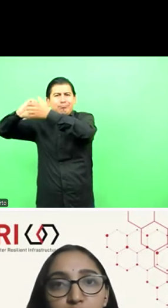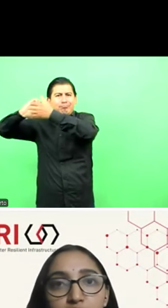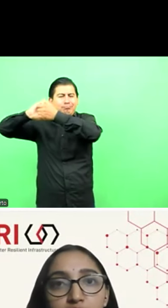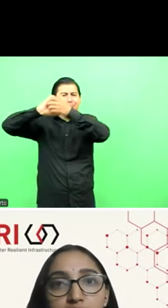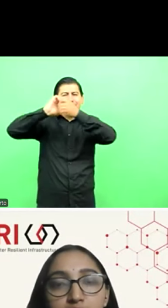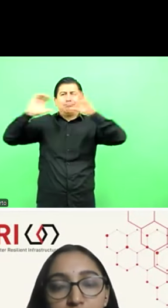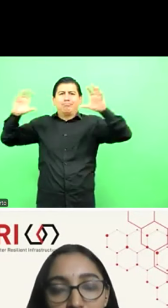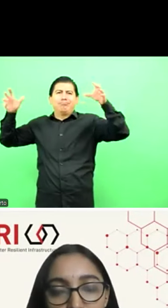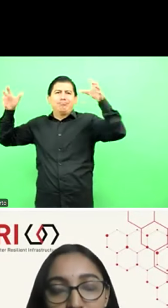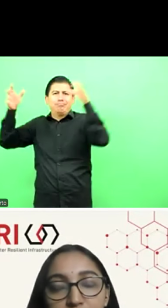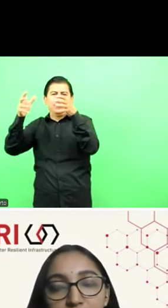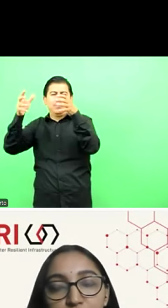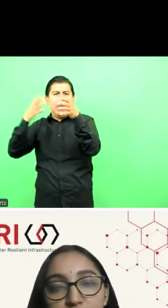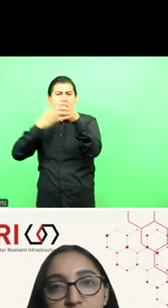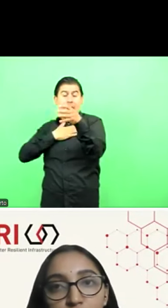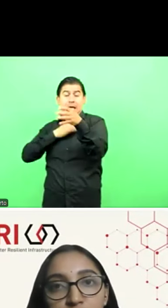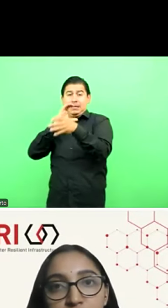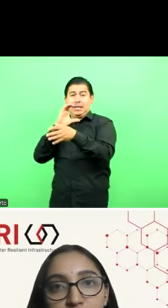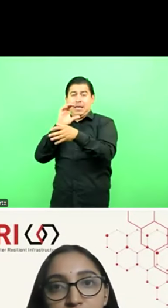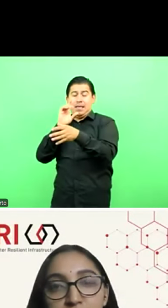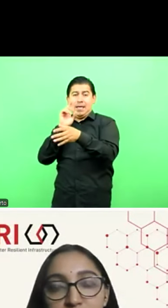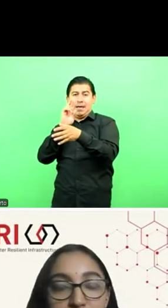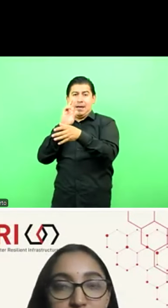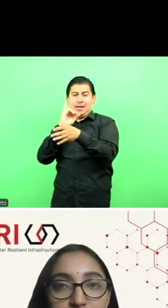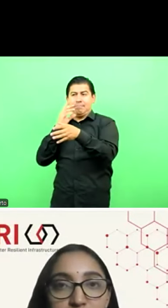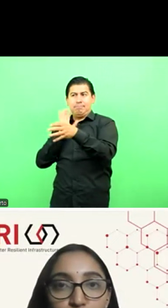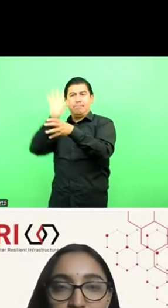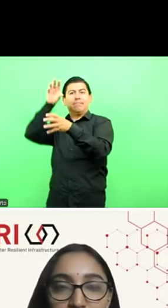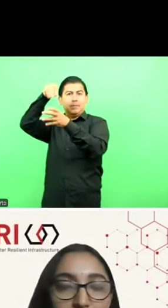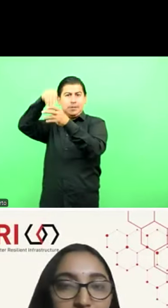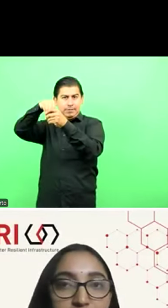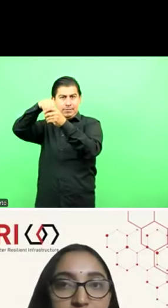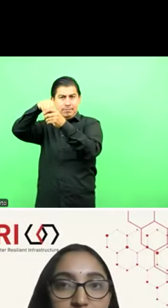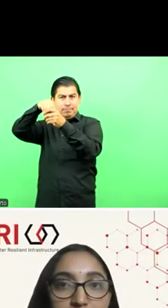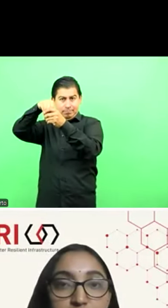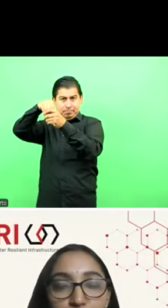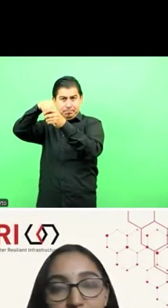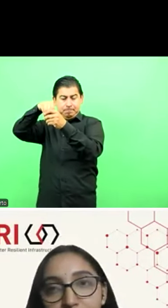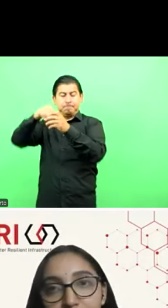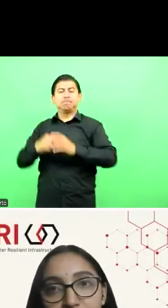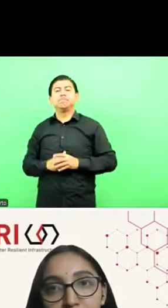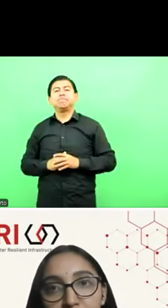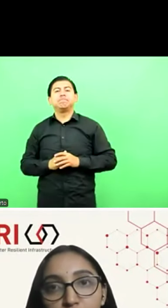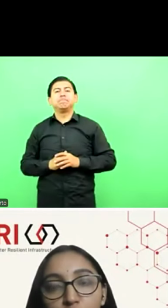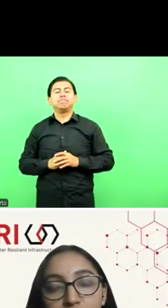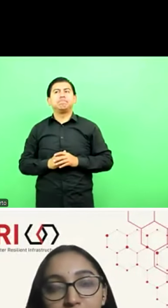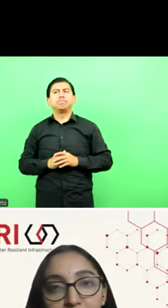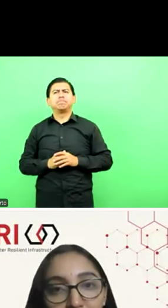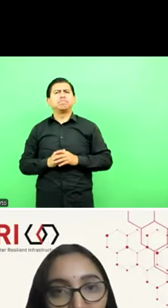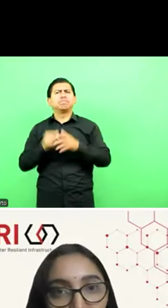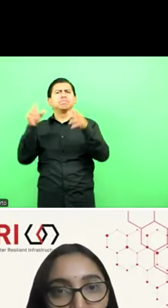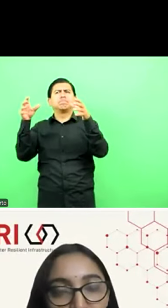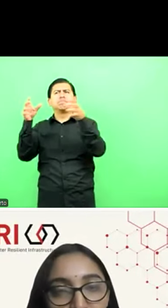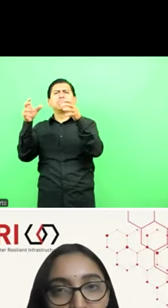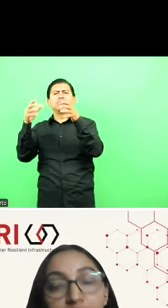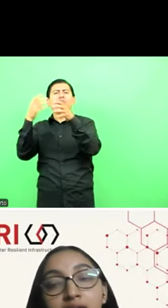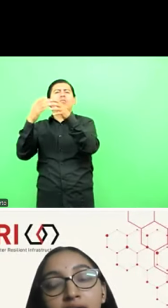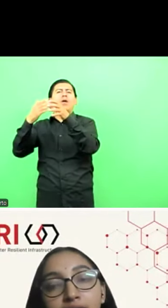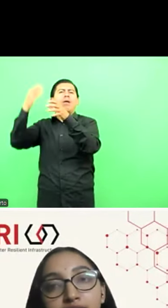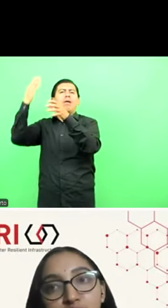So CDRI was launched at the prestigious UN Climate Action Summit 2019 by the Honorable Prime Minister of